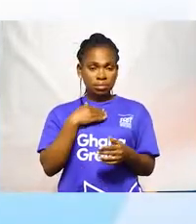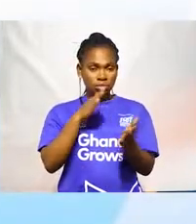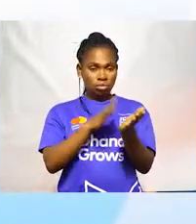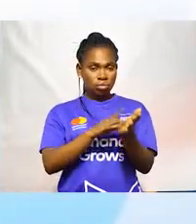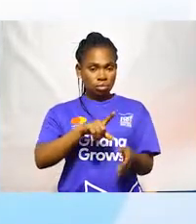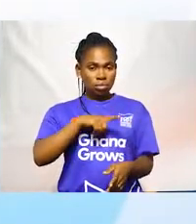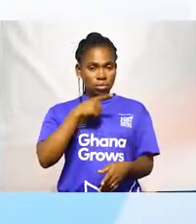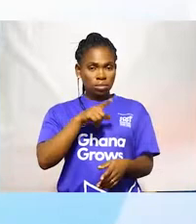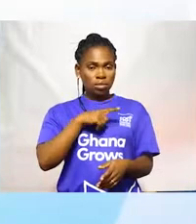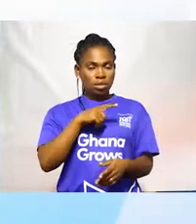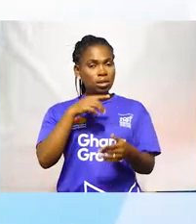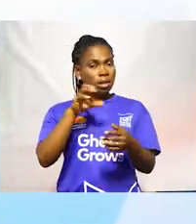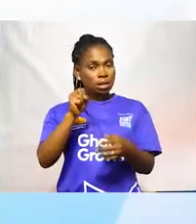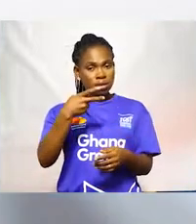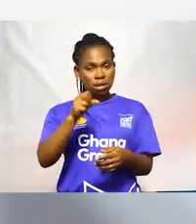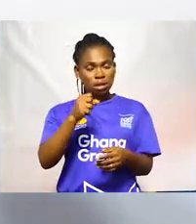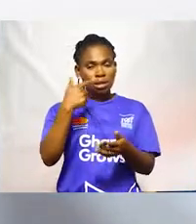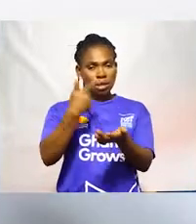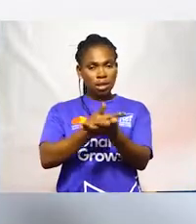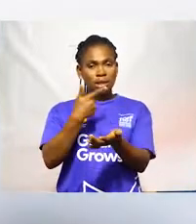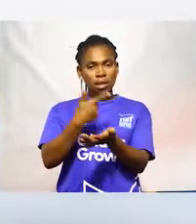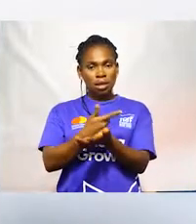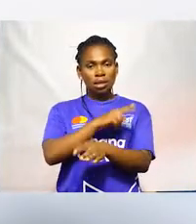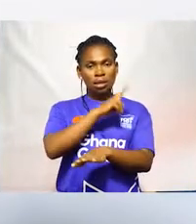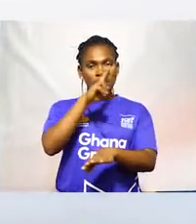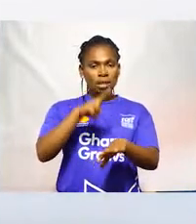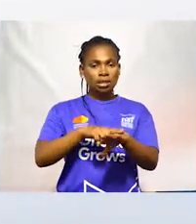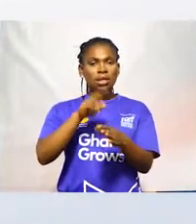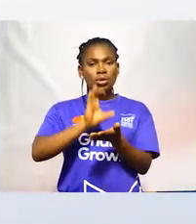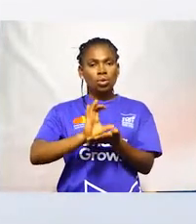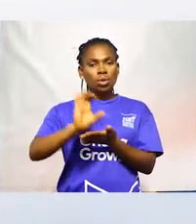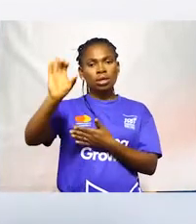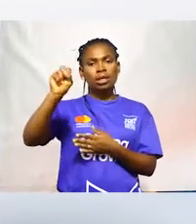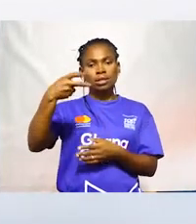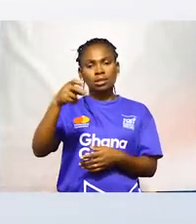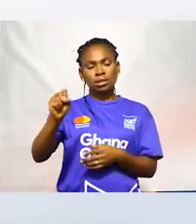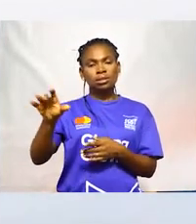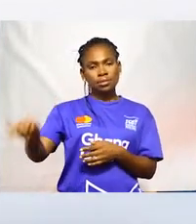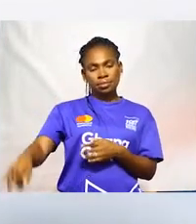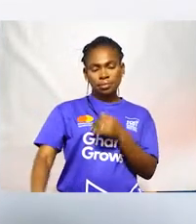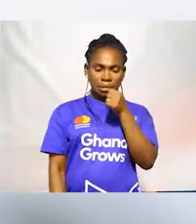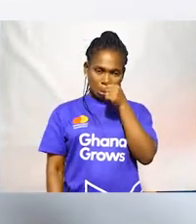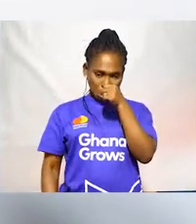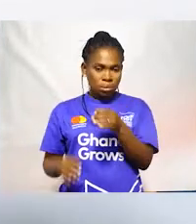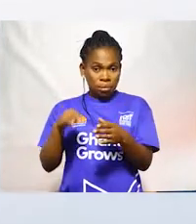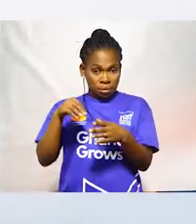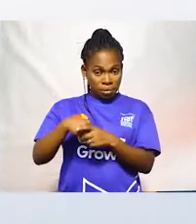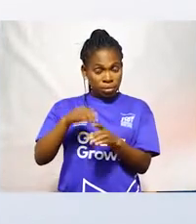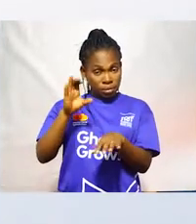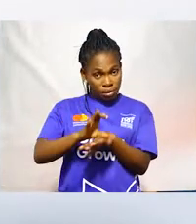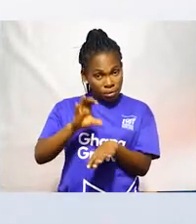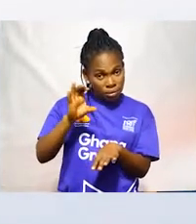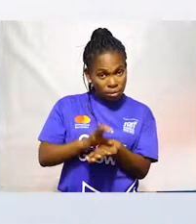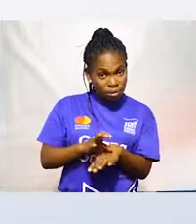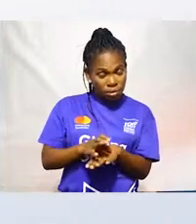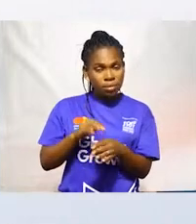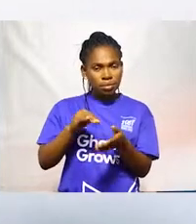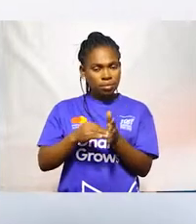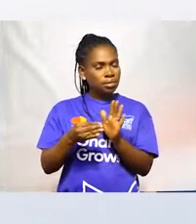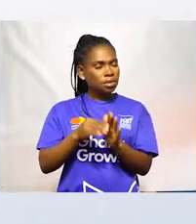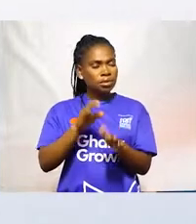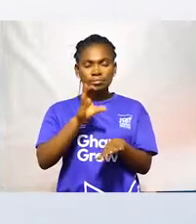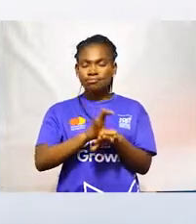Ghana National College. Okay. Yes. So I was in the church. I mean, I was a typical church